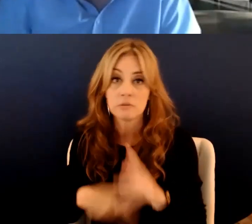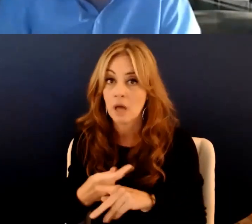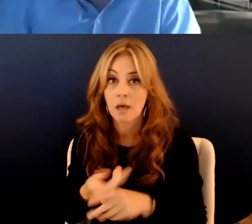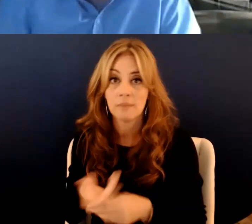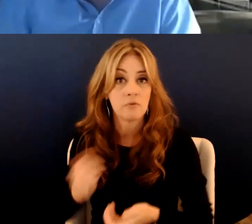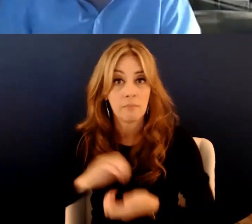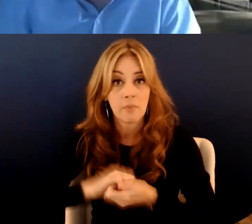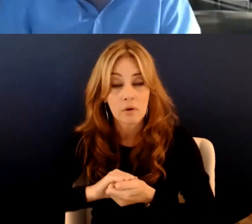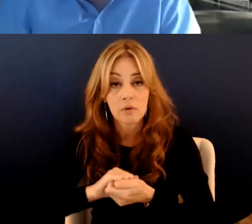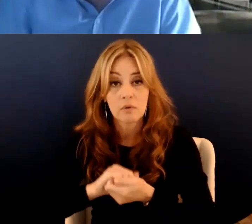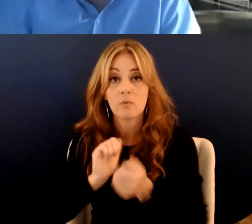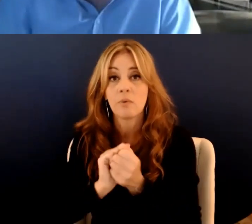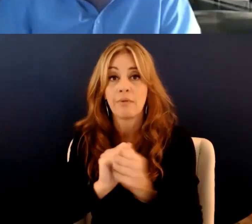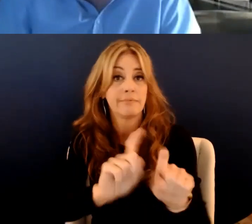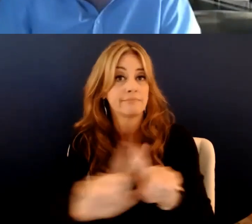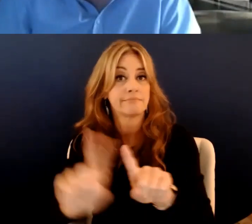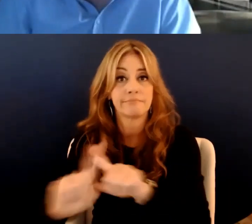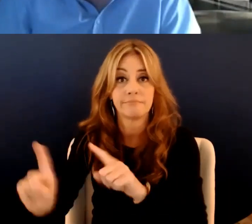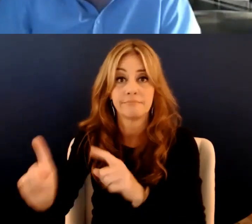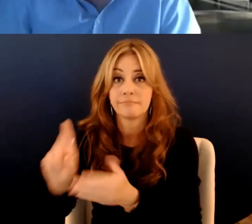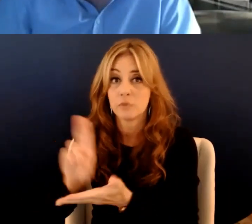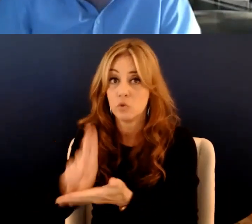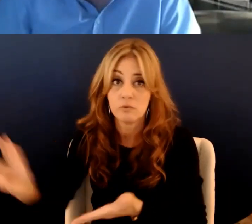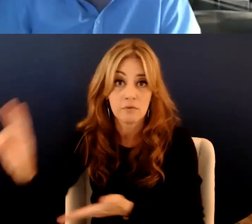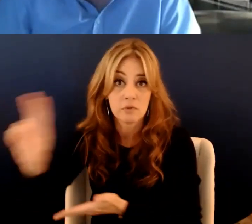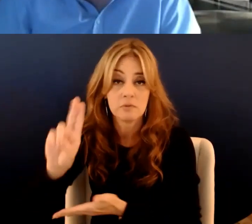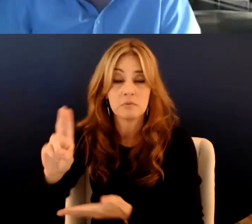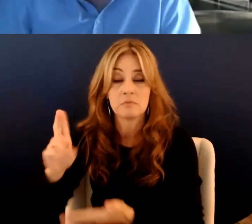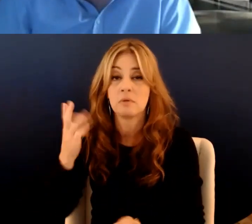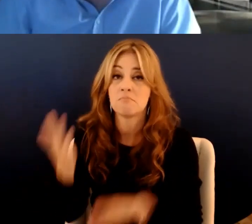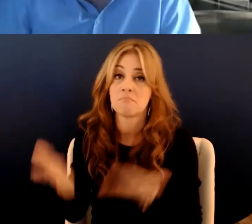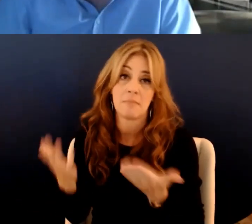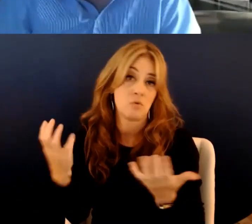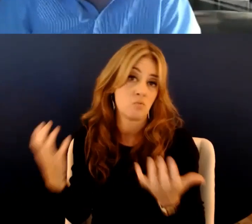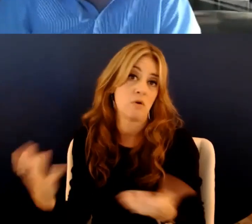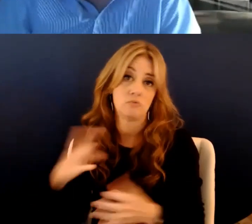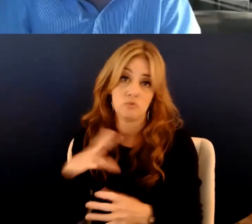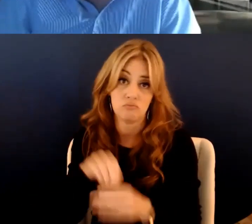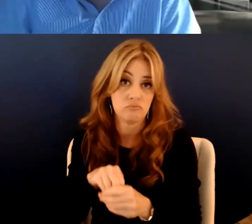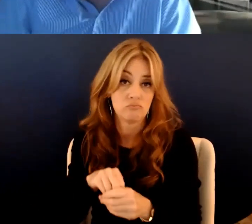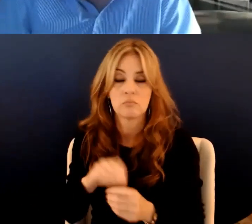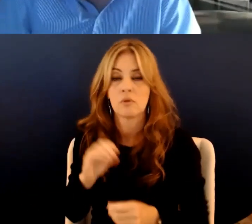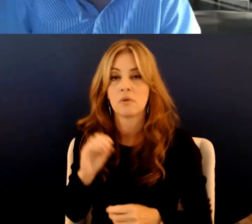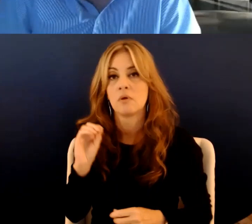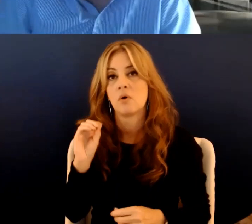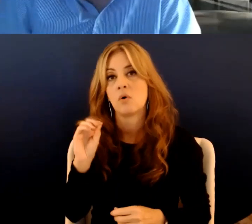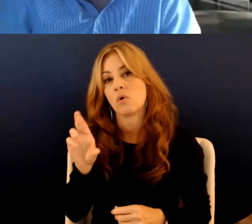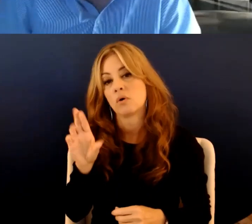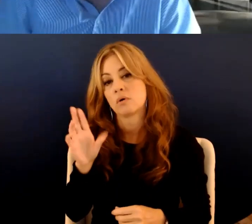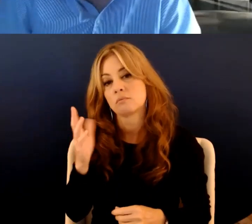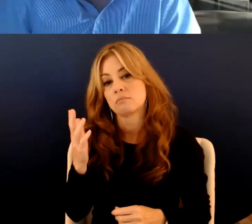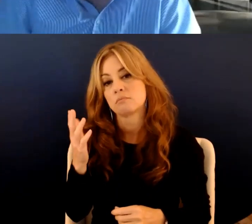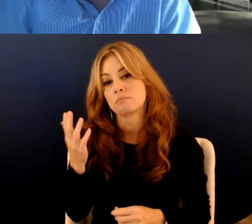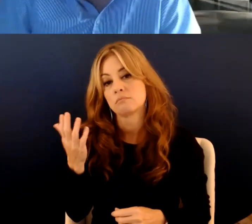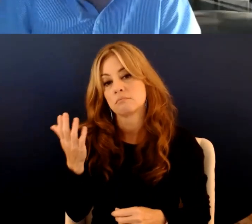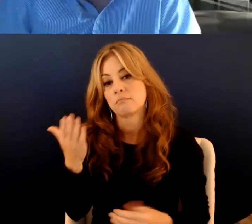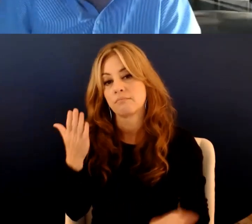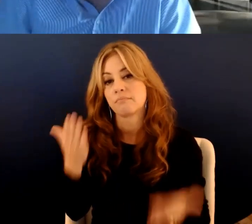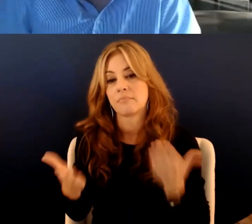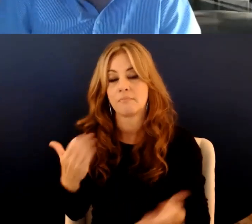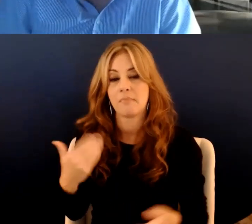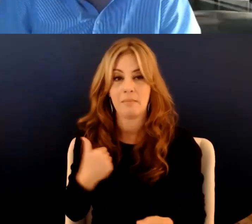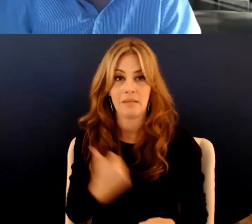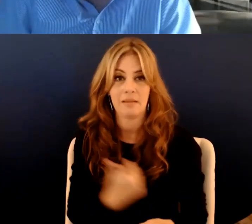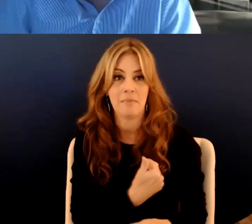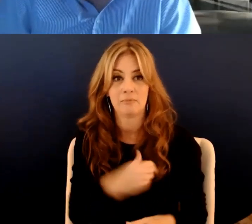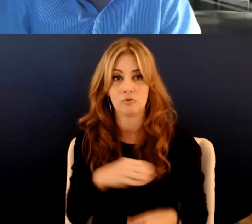with universities that might seek to do so, or even the members of our